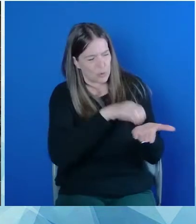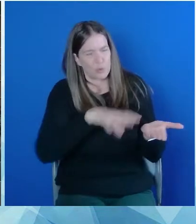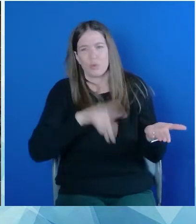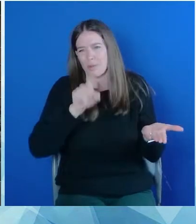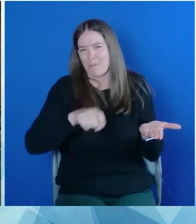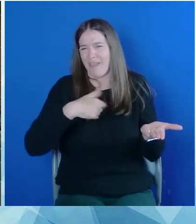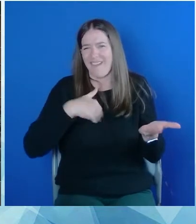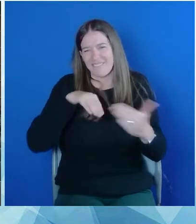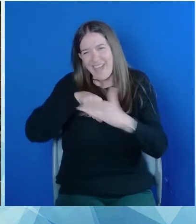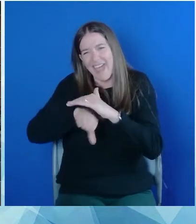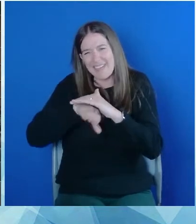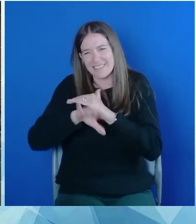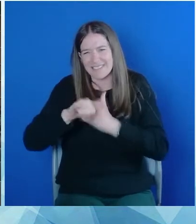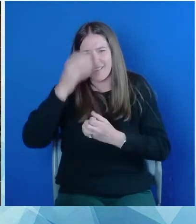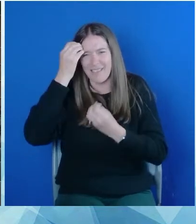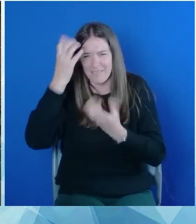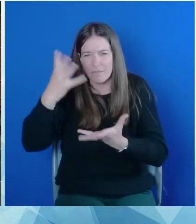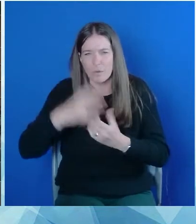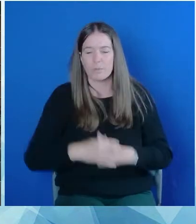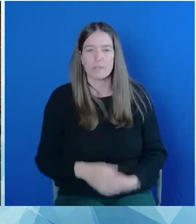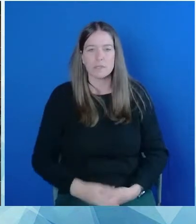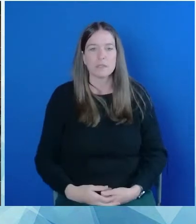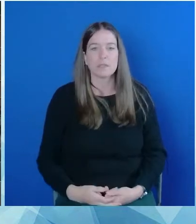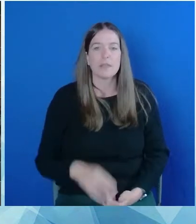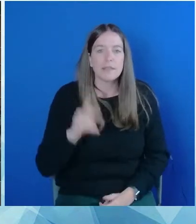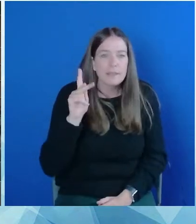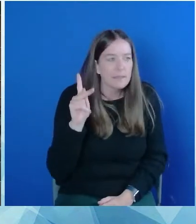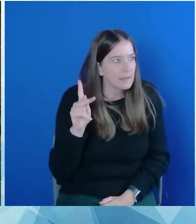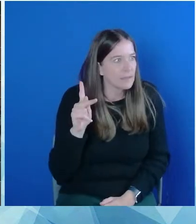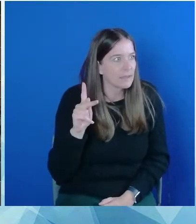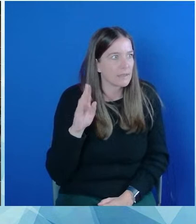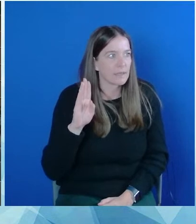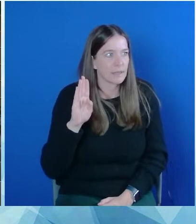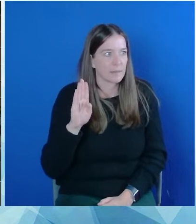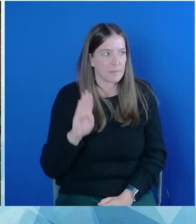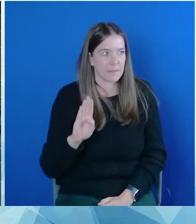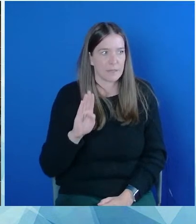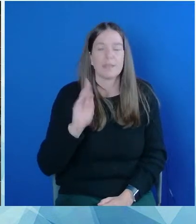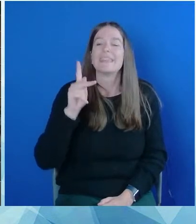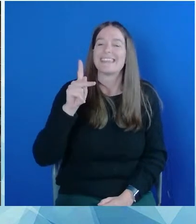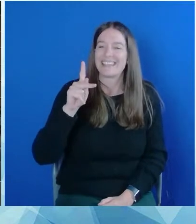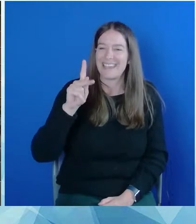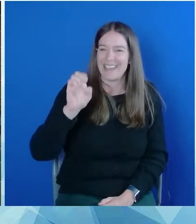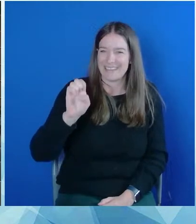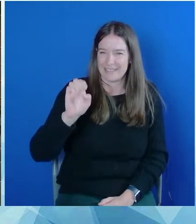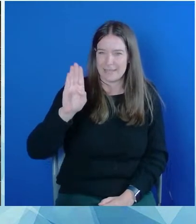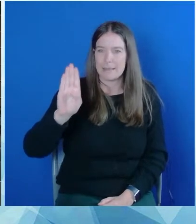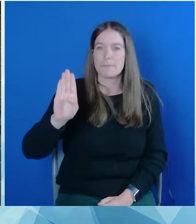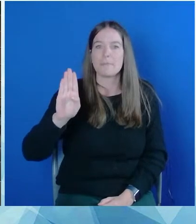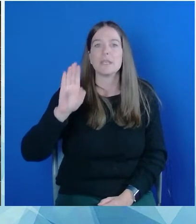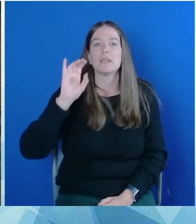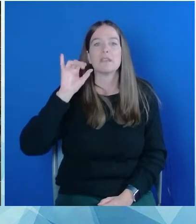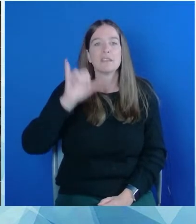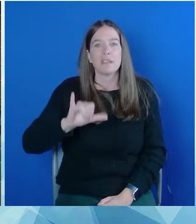KEB is the next policy I'd like to talk about. This talks about resolution and resolutions being reported, but to